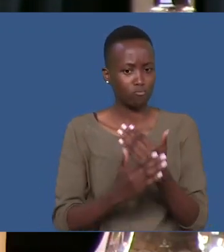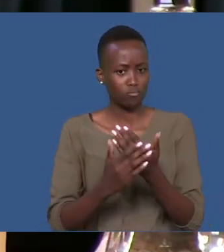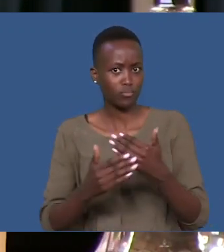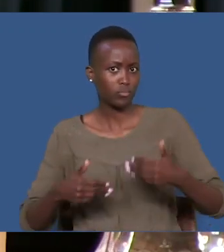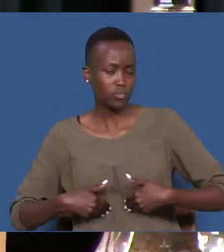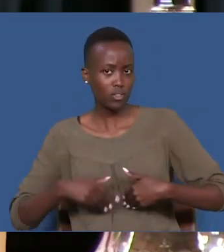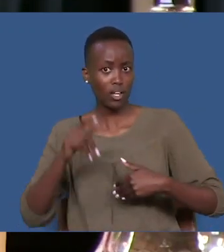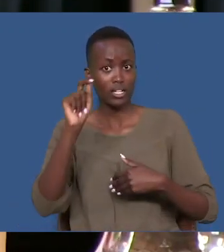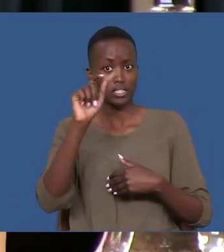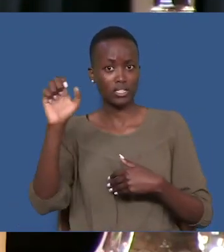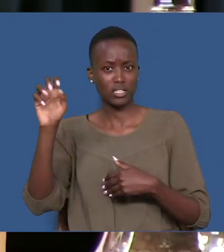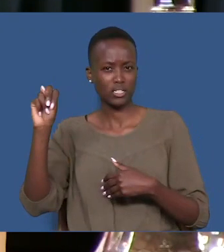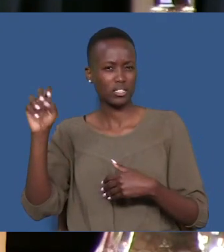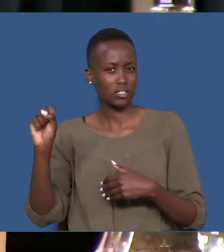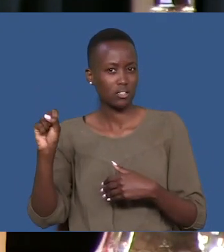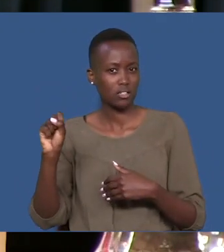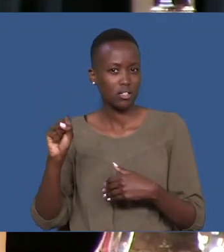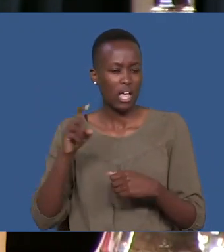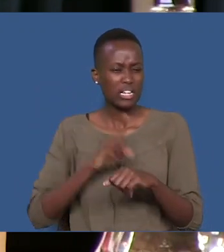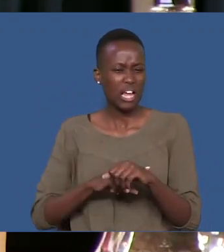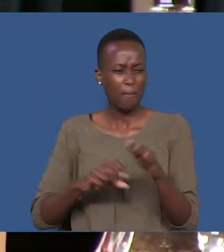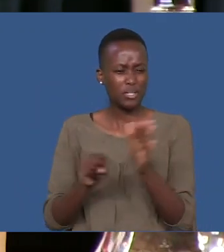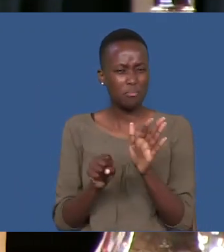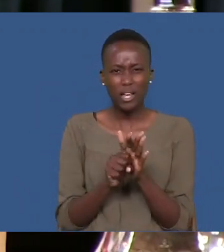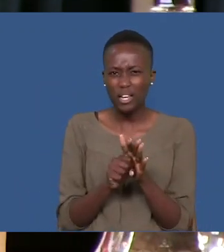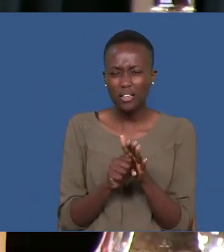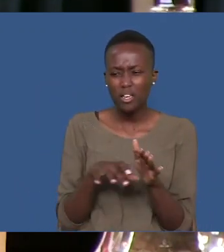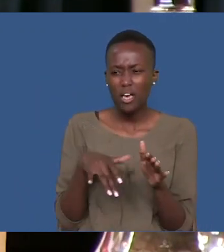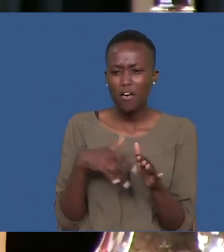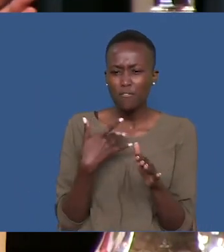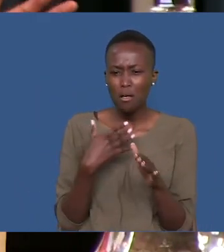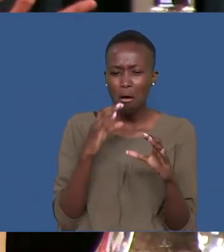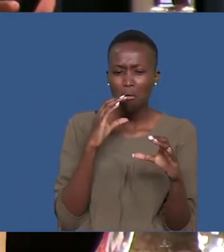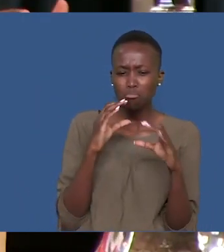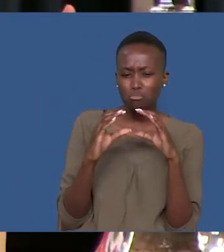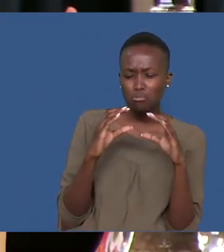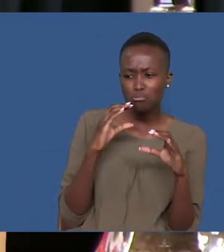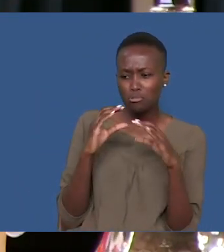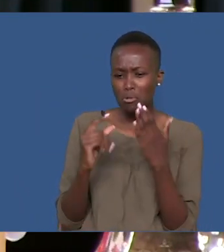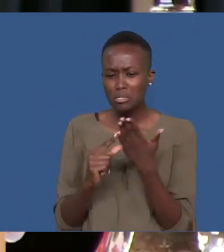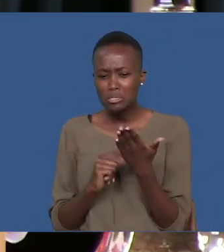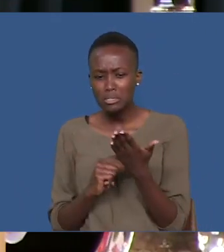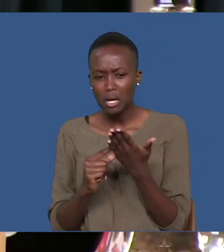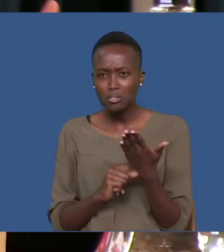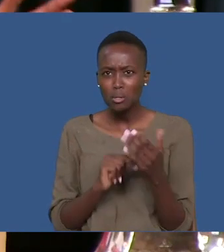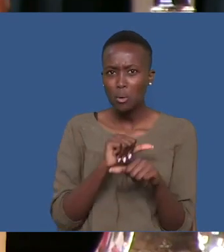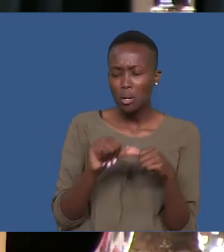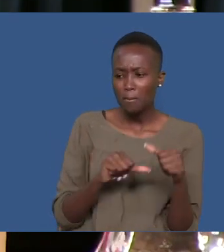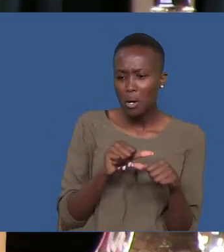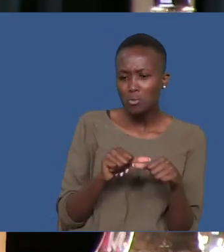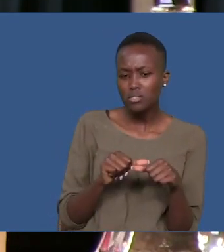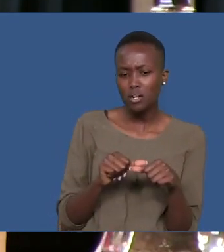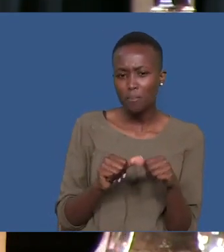I find the conversation going more towards reaching out to the parents